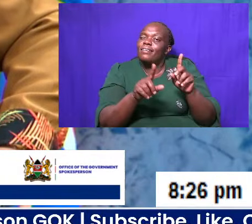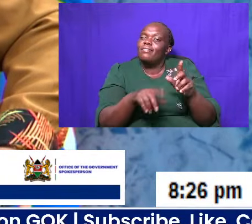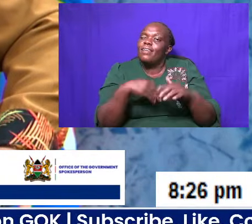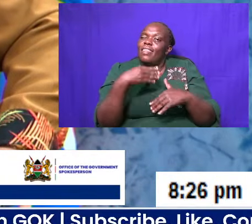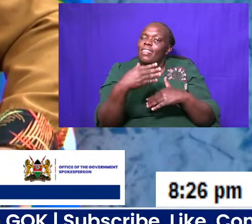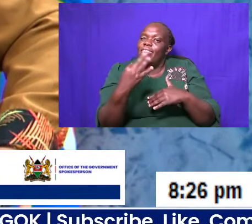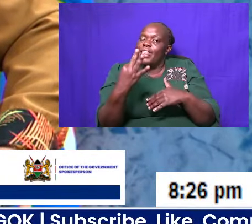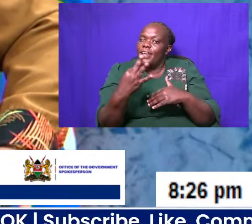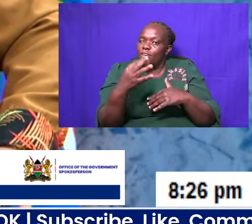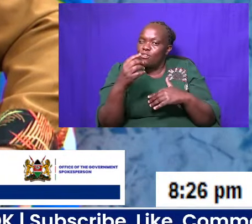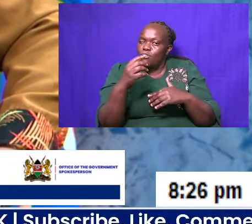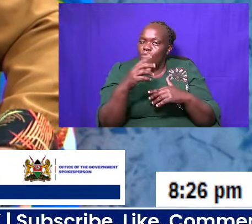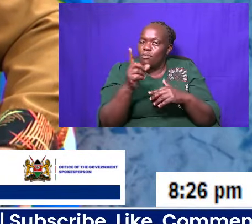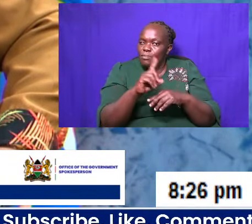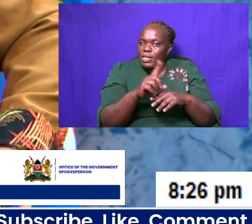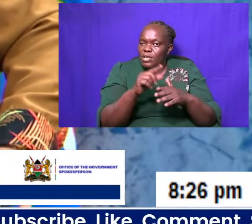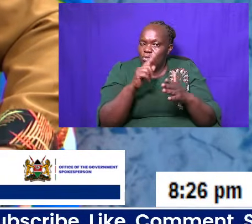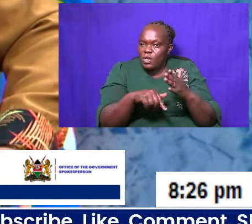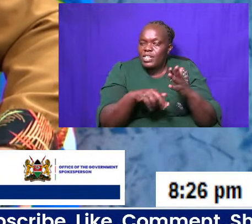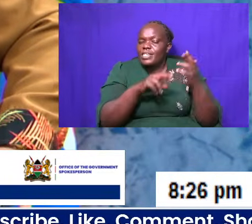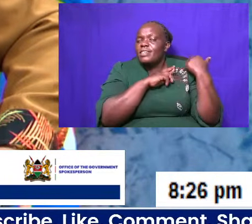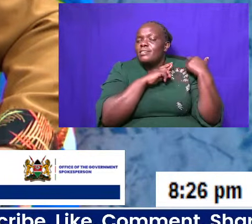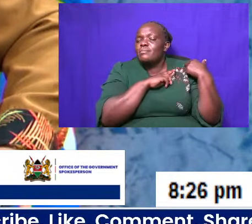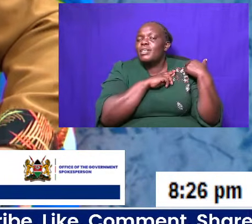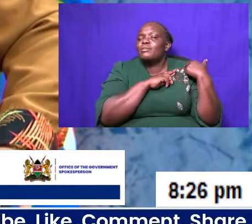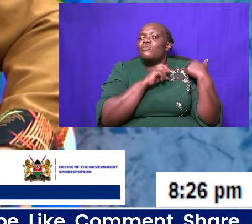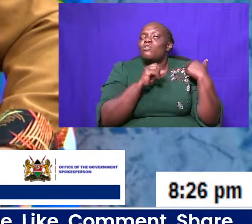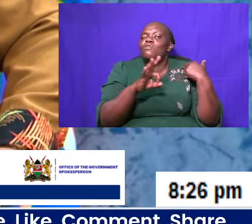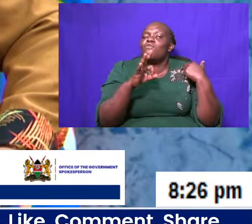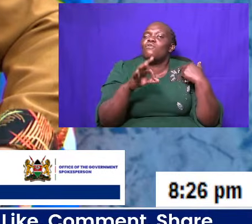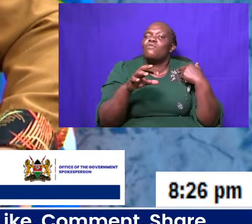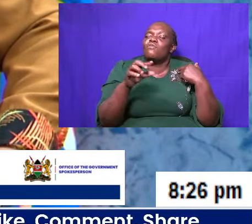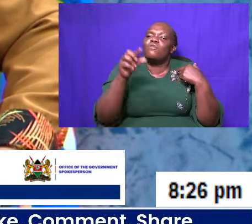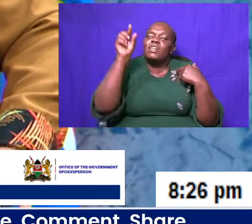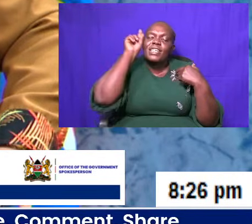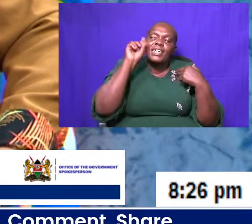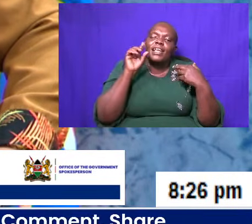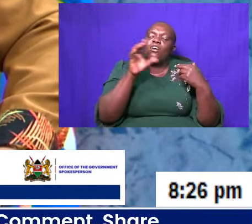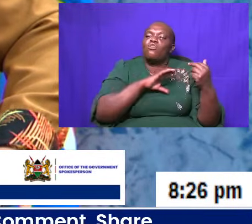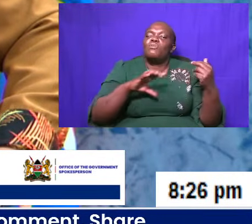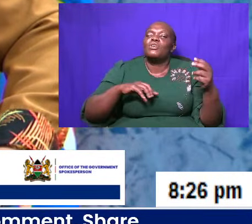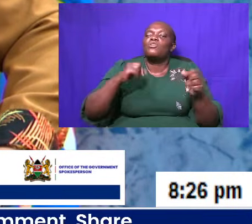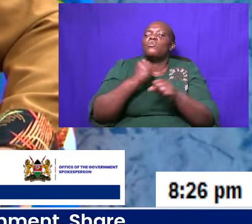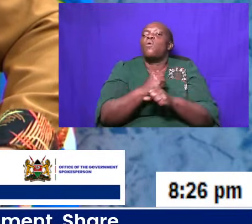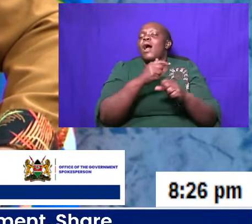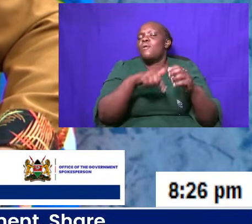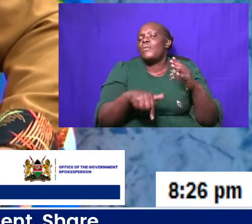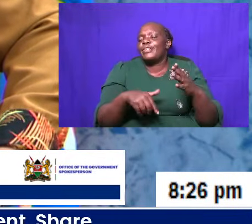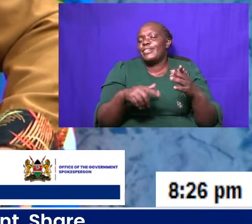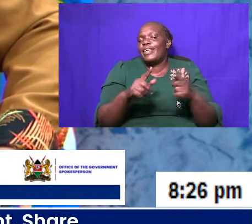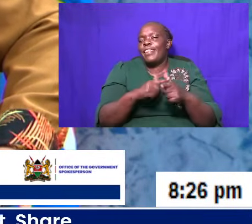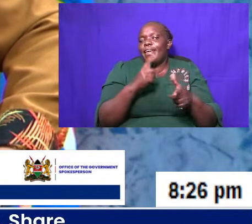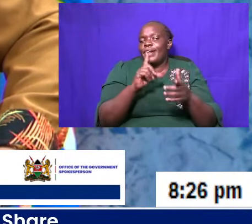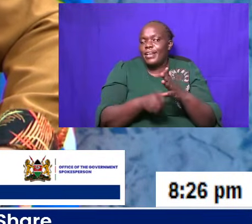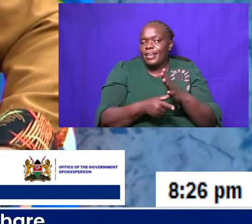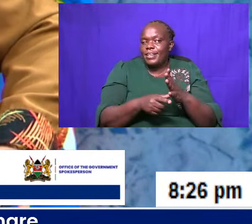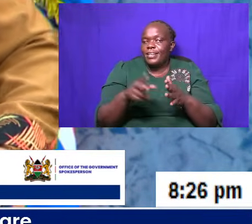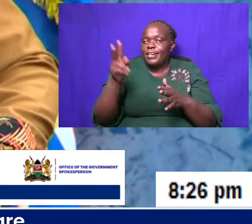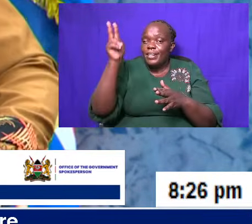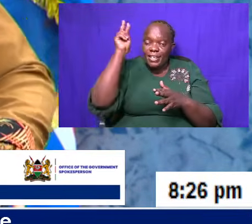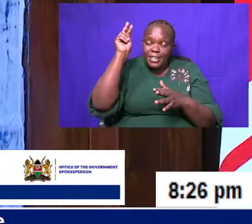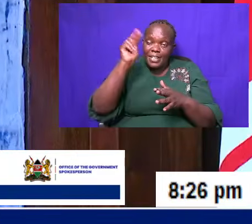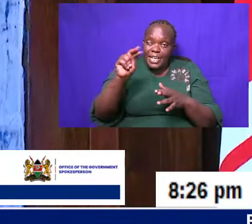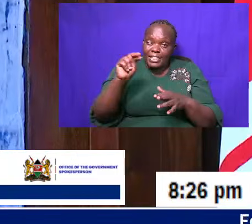so minutes, tell us what is the mandate of NGEC so that we can take a break and then we come to the substantive discussion. Thank you. National Gender and